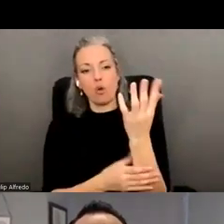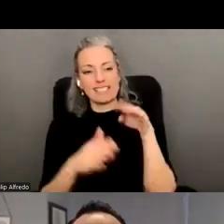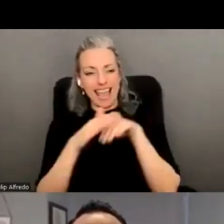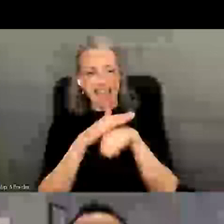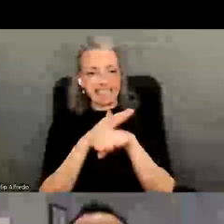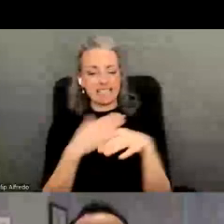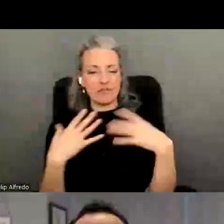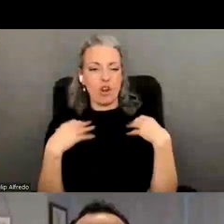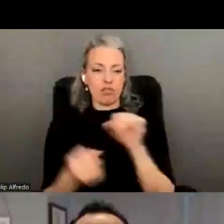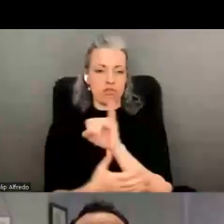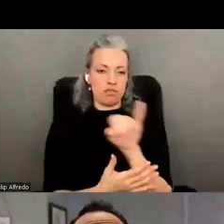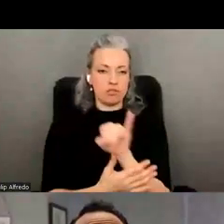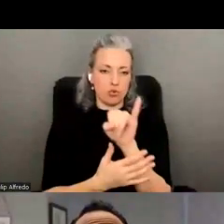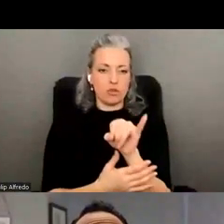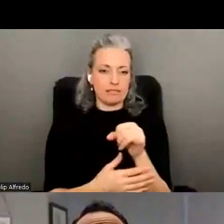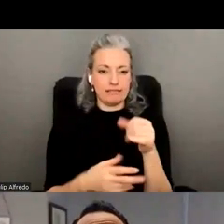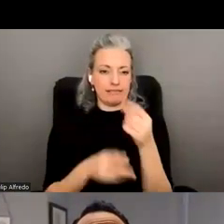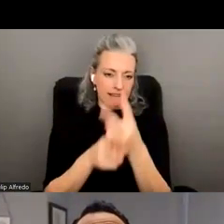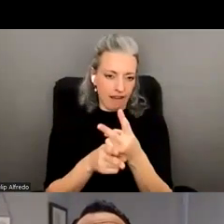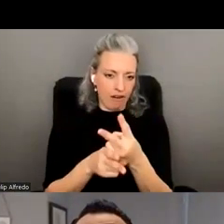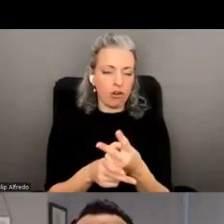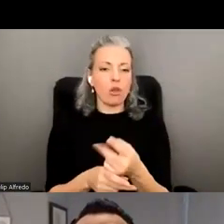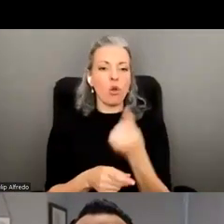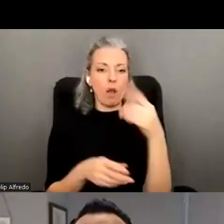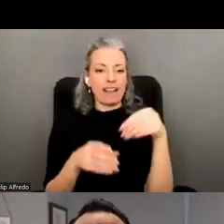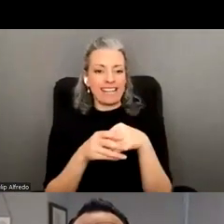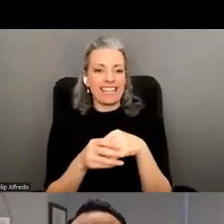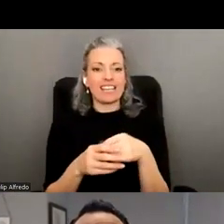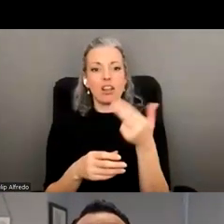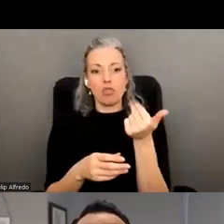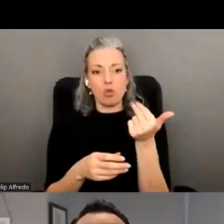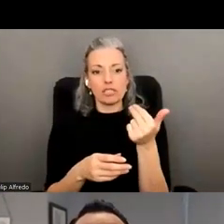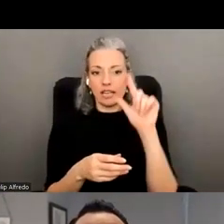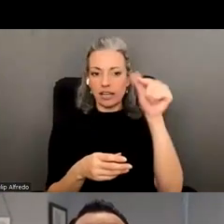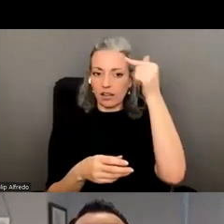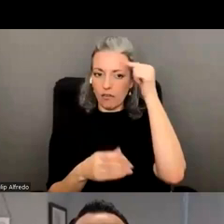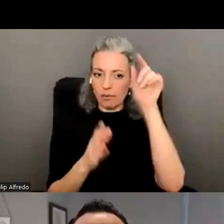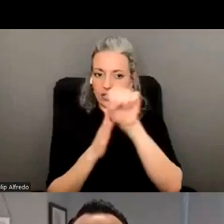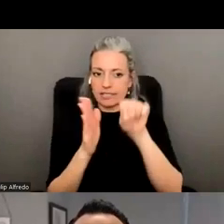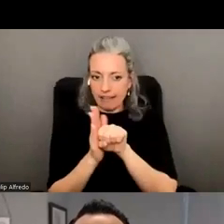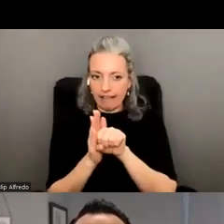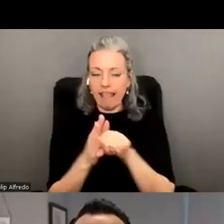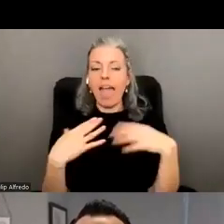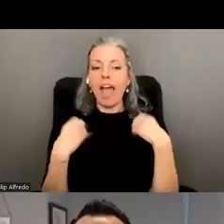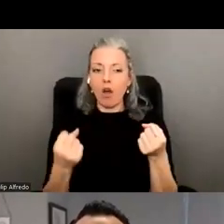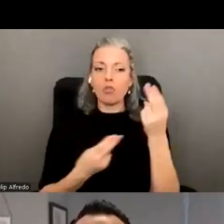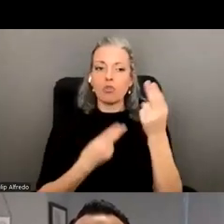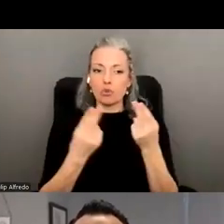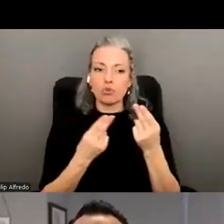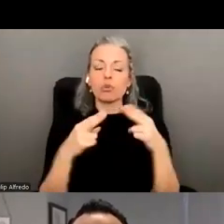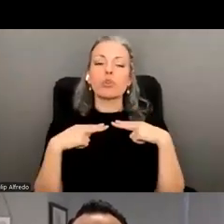for all Californians, one of 13 state government departments under Health and Human Services, and a proud